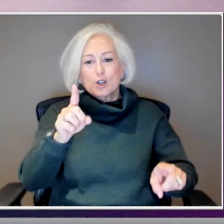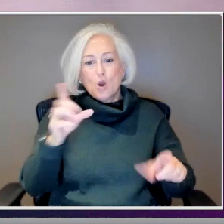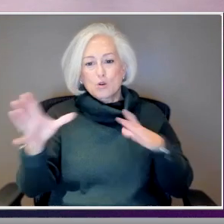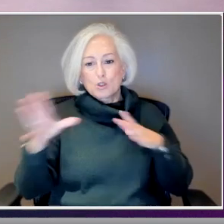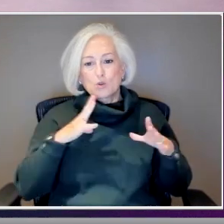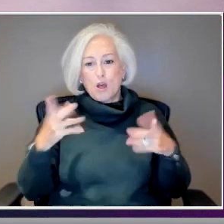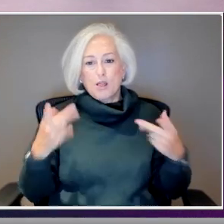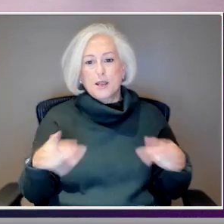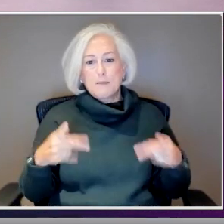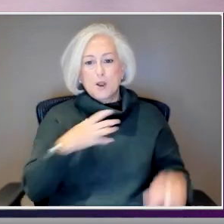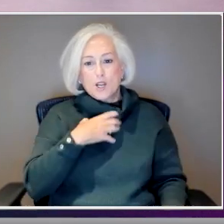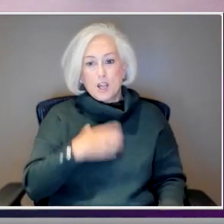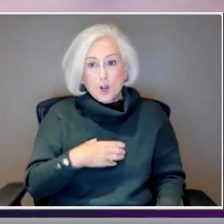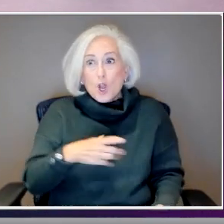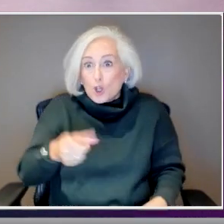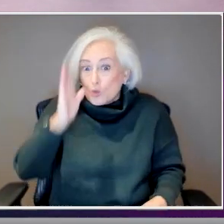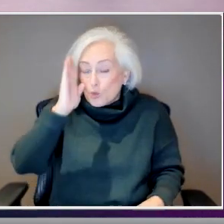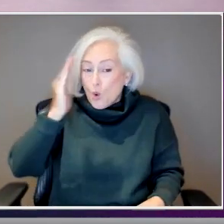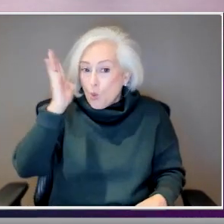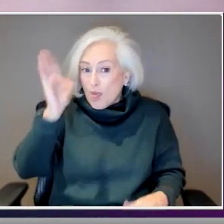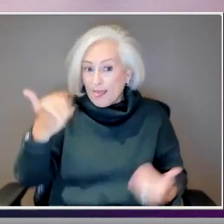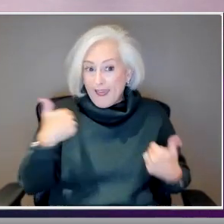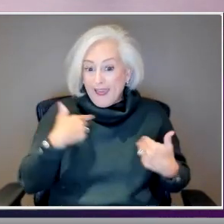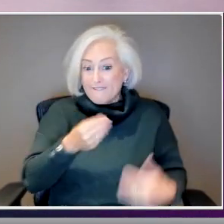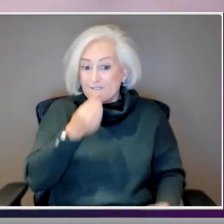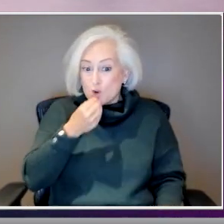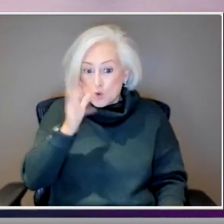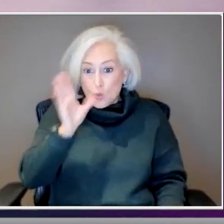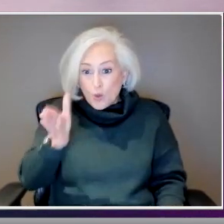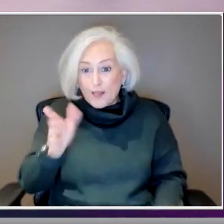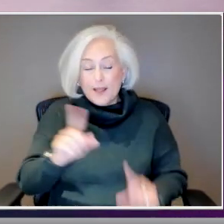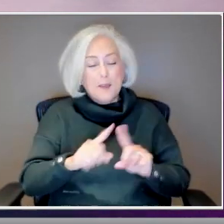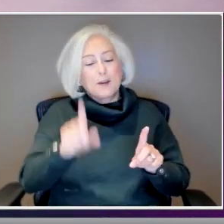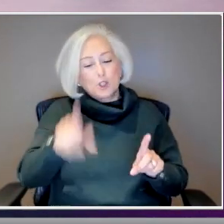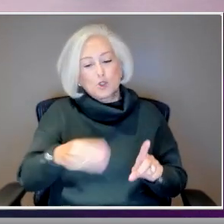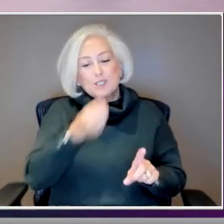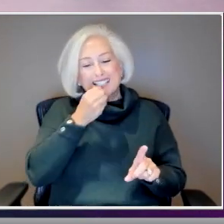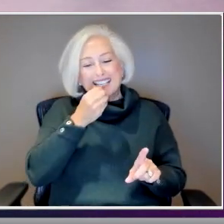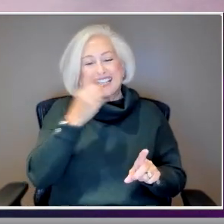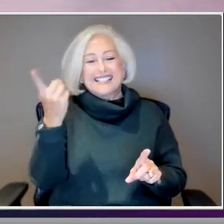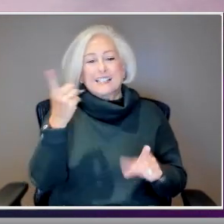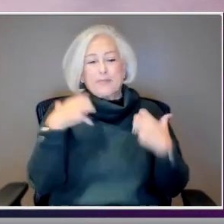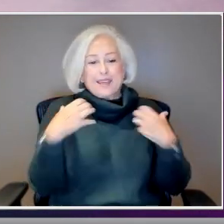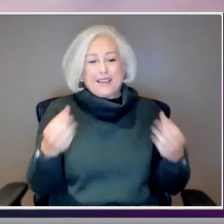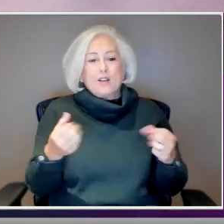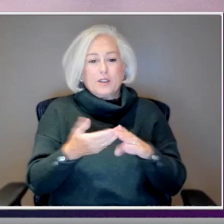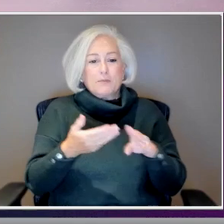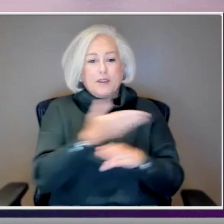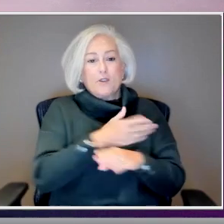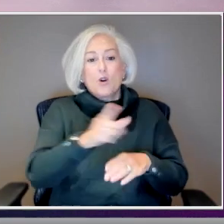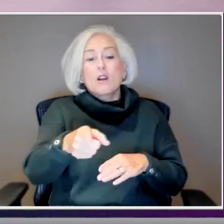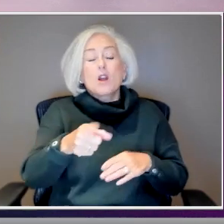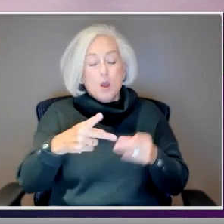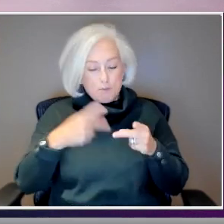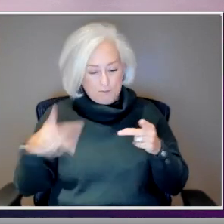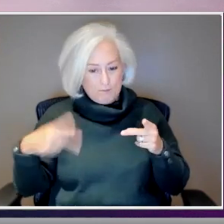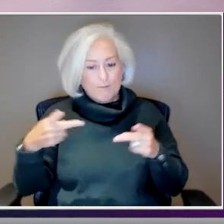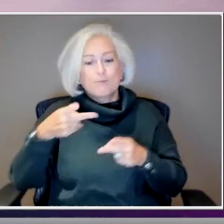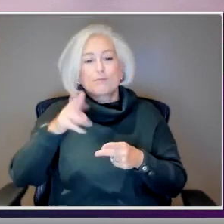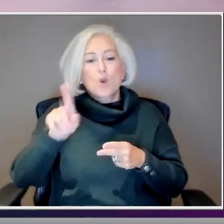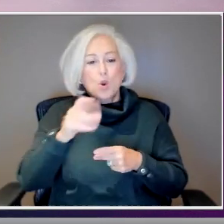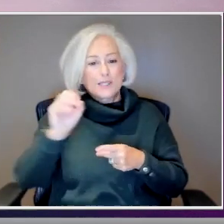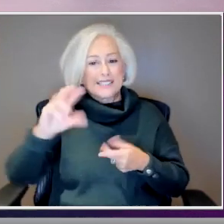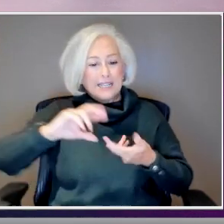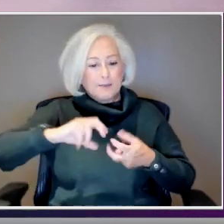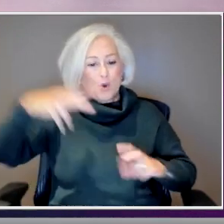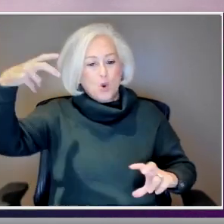if you know there's going to be food, you Yes. should have something safe beforehand. Protein. Some sort of protein. Yes. Okay. And